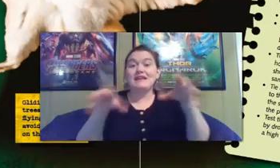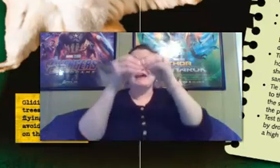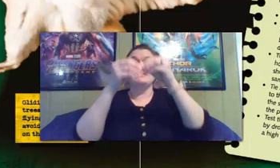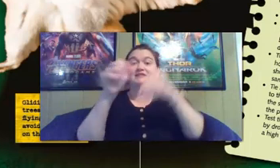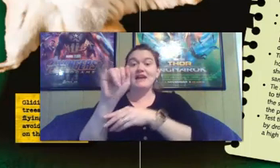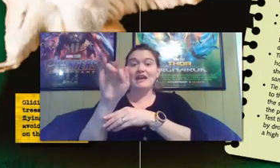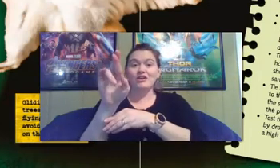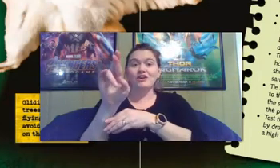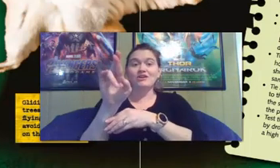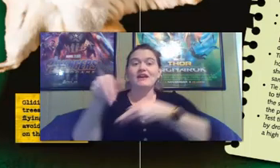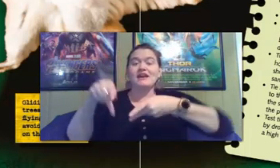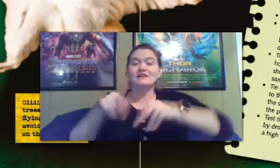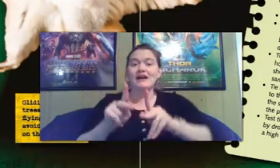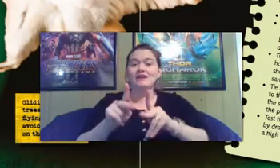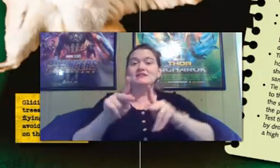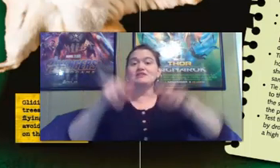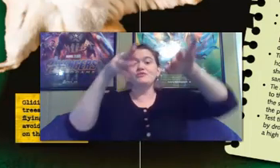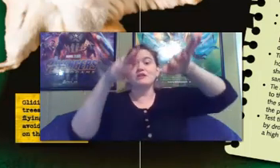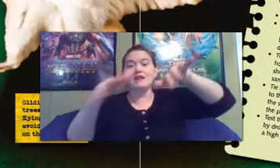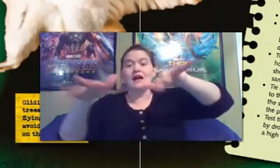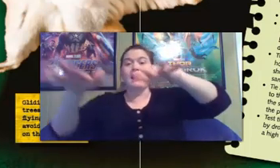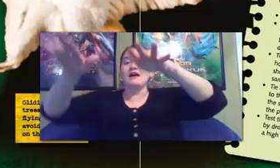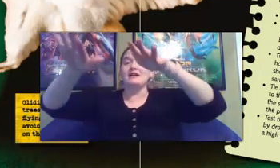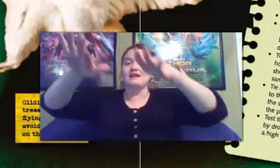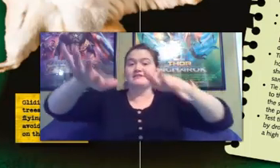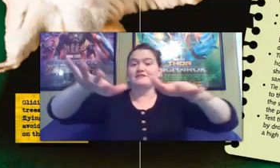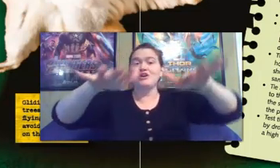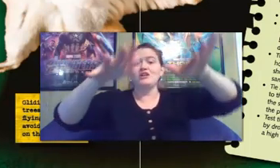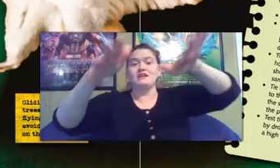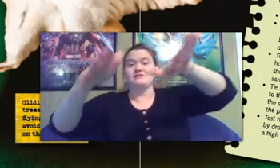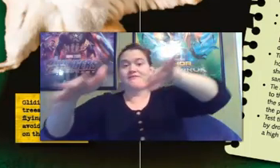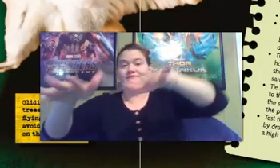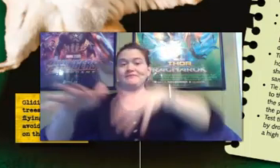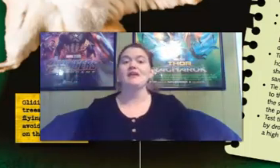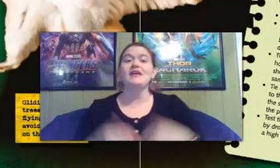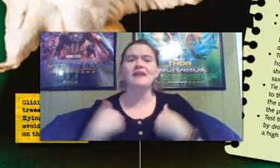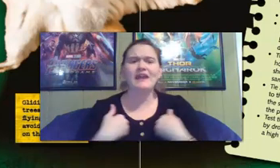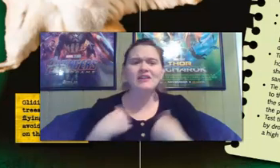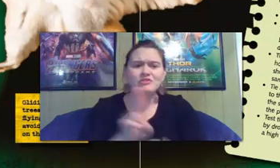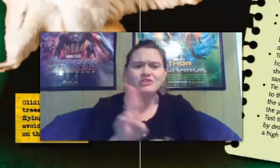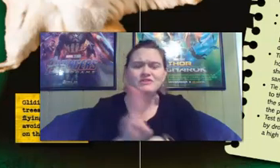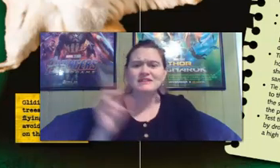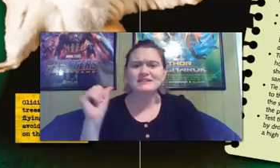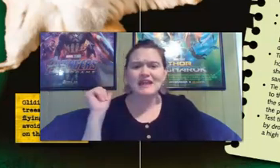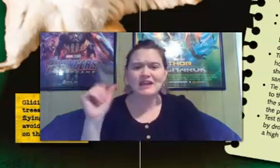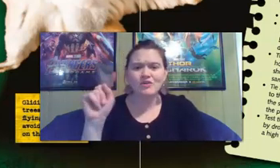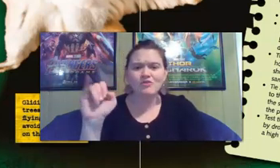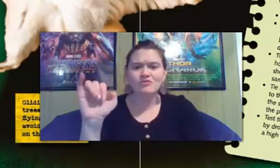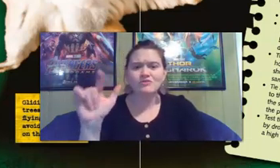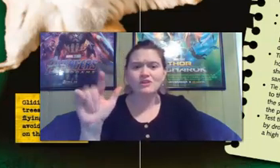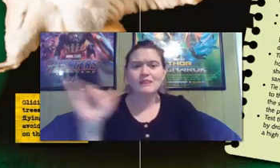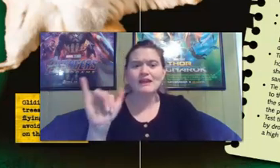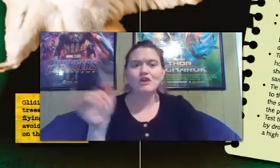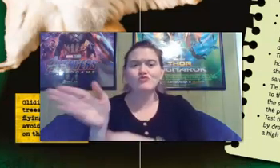skin catches the air and allows it to glide as it's falling. The animal uses its